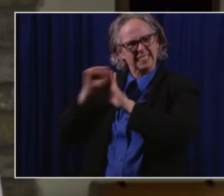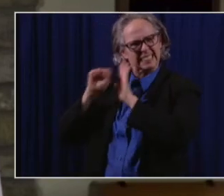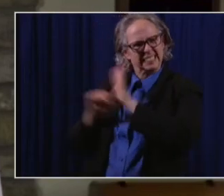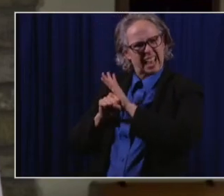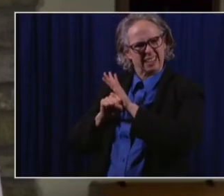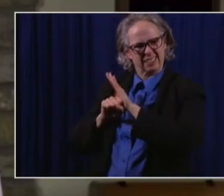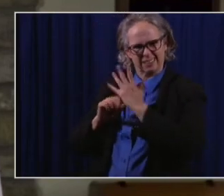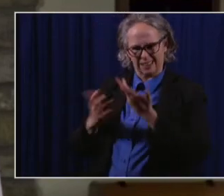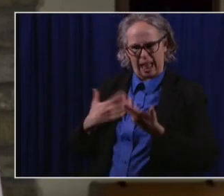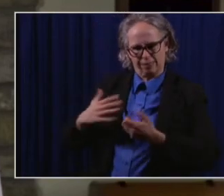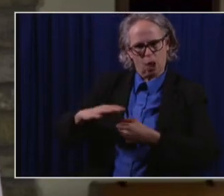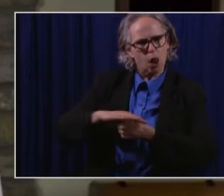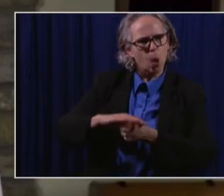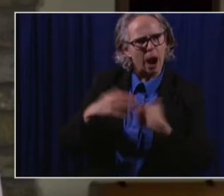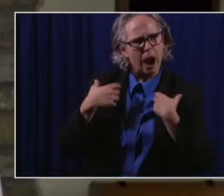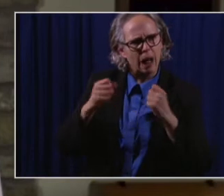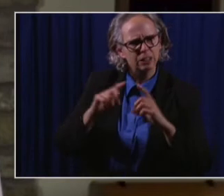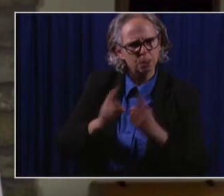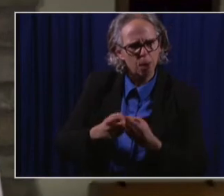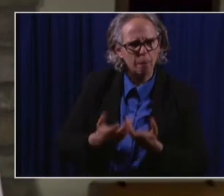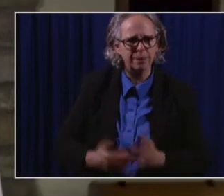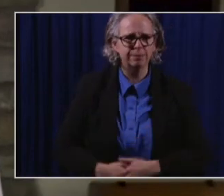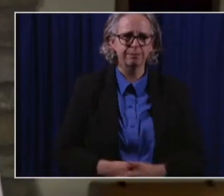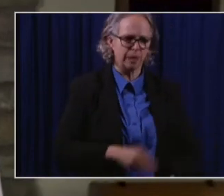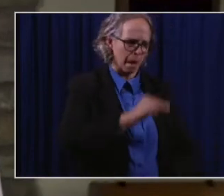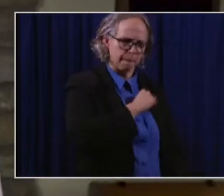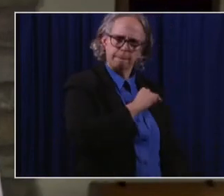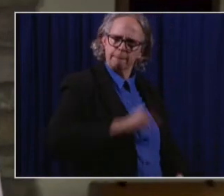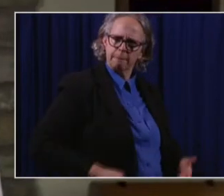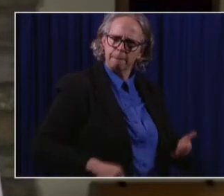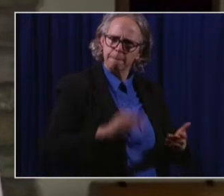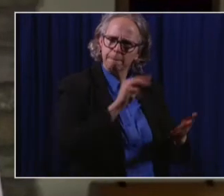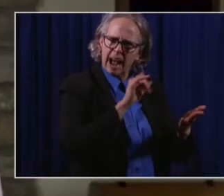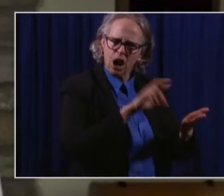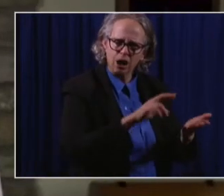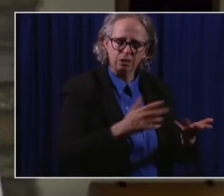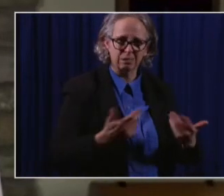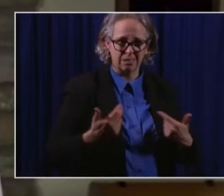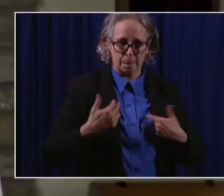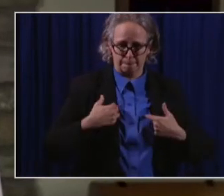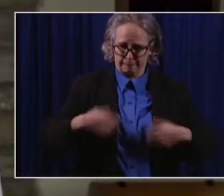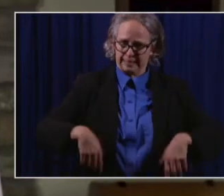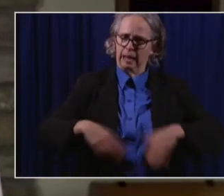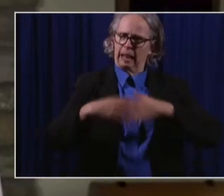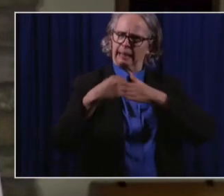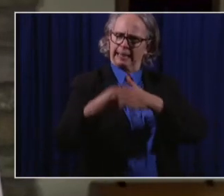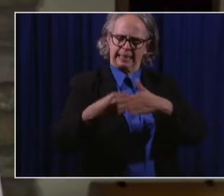but I take the lead, and that is to get testing out